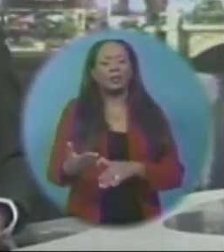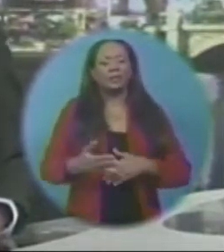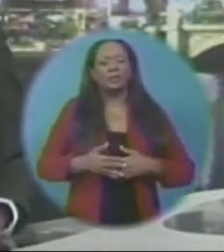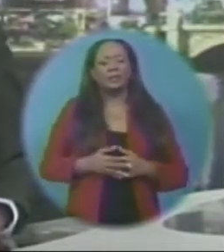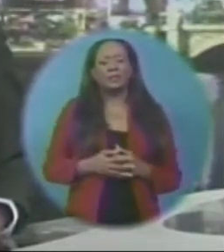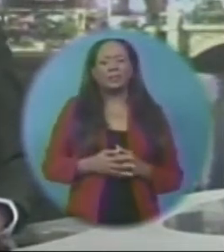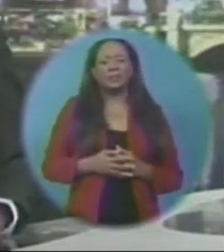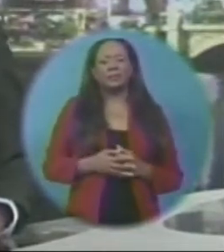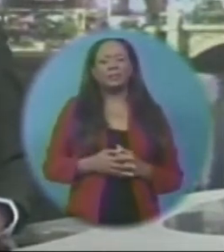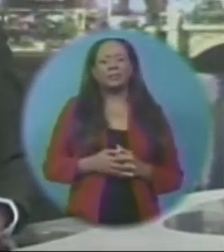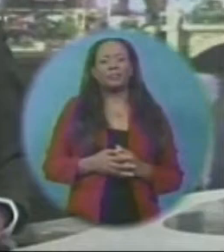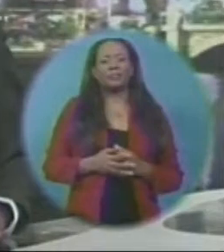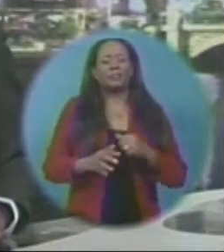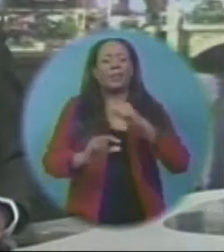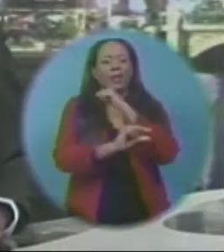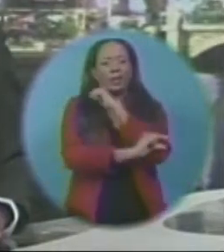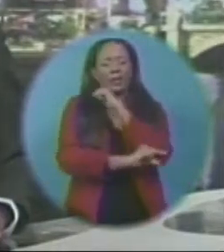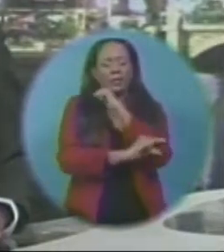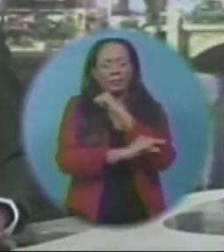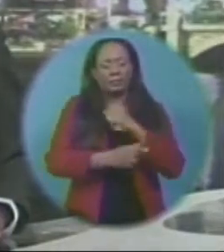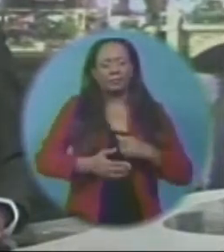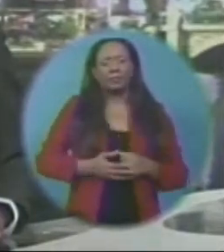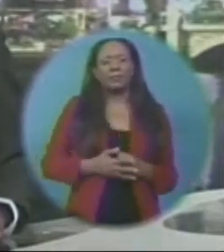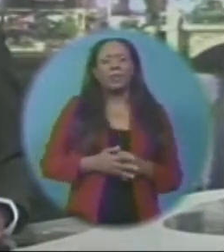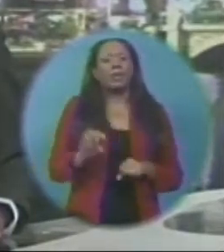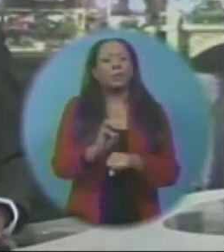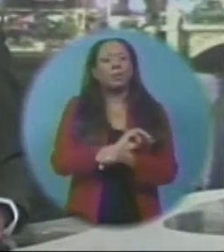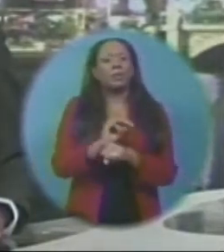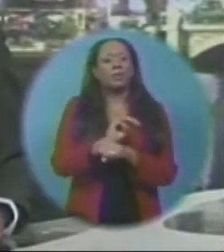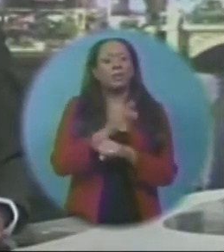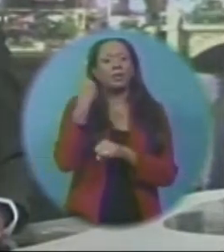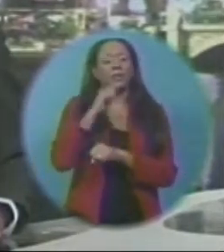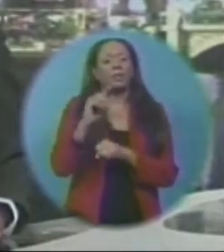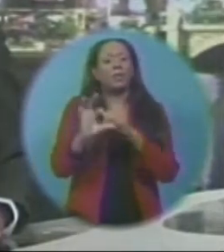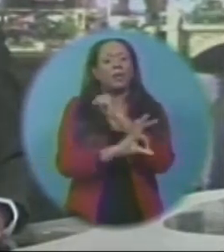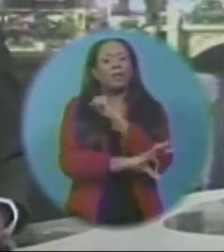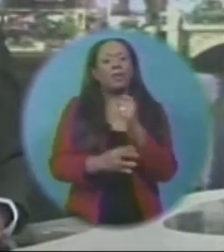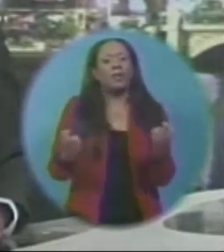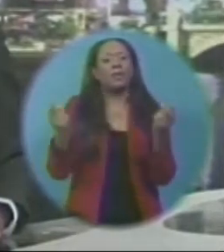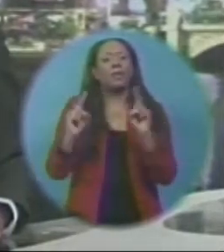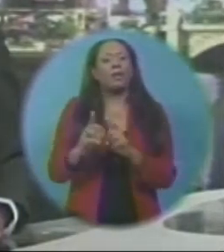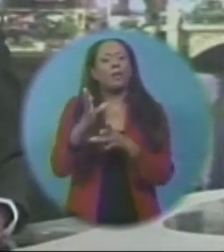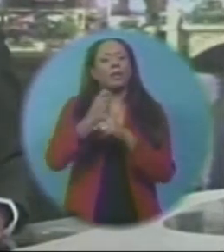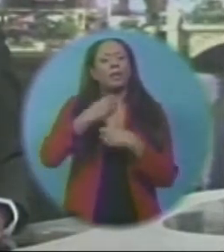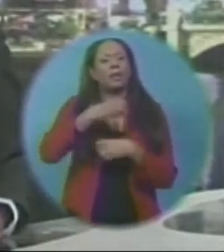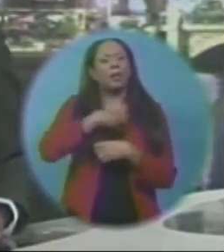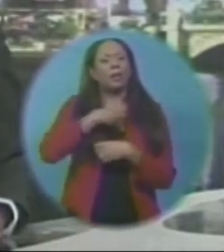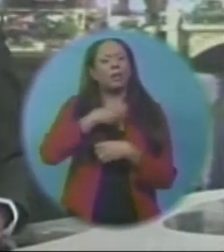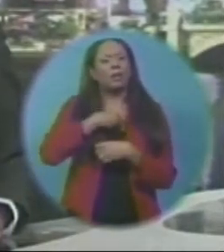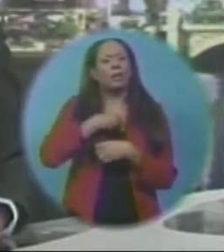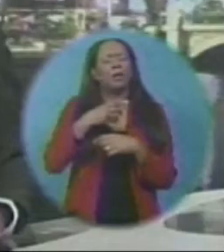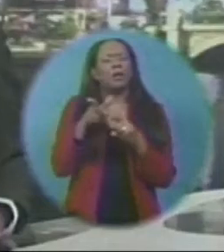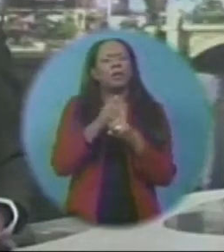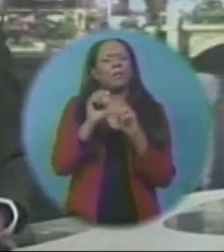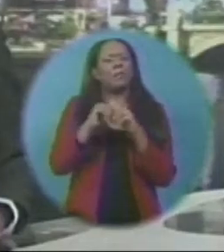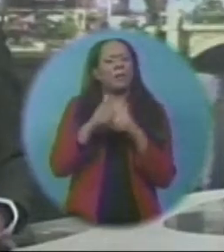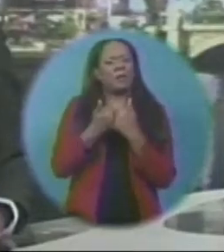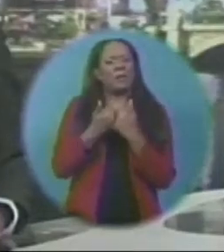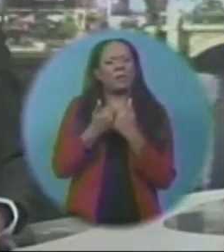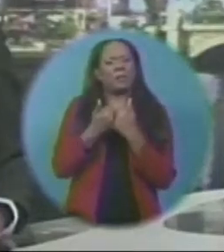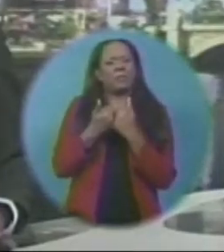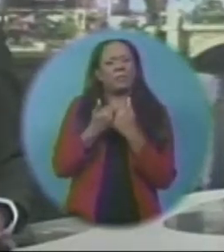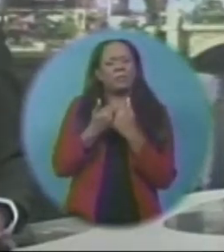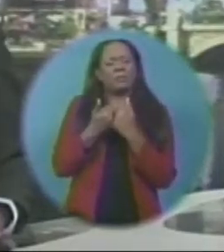And in Guyana, the Ministry of Foreign Affairs has received complaints from 3 unnamed foreign diplomats about the way their country and countrymen